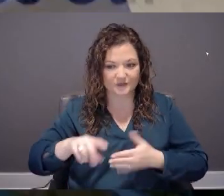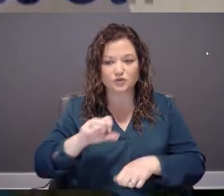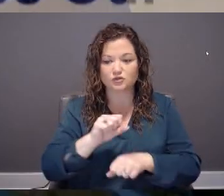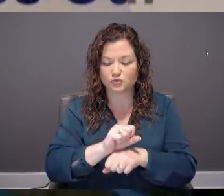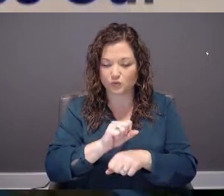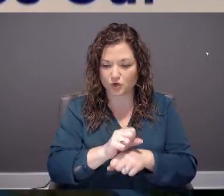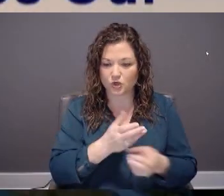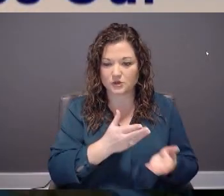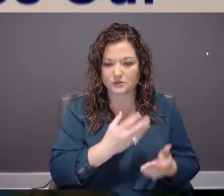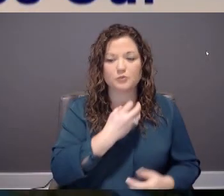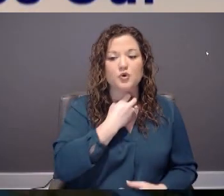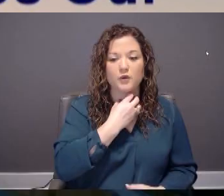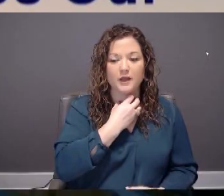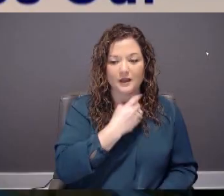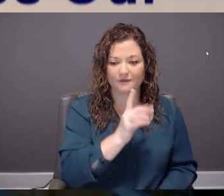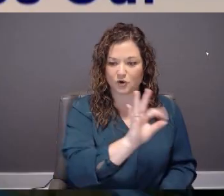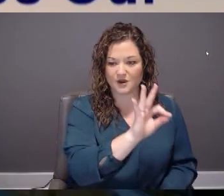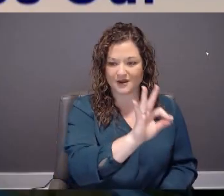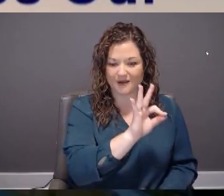9 years.